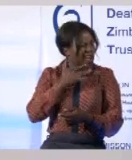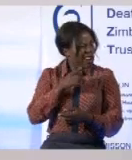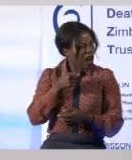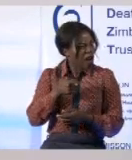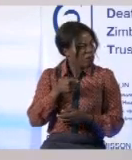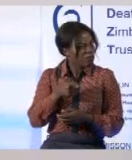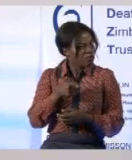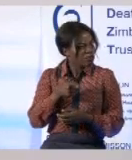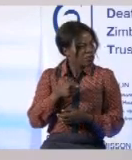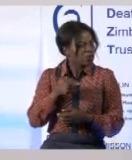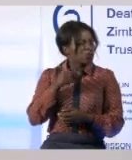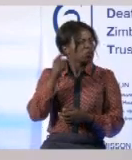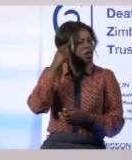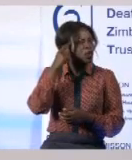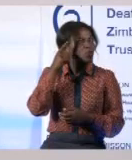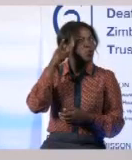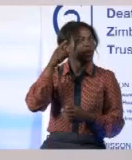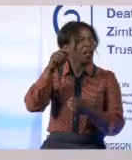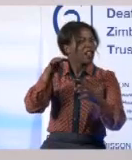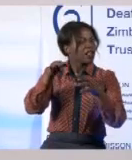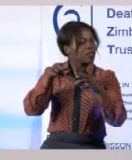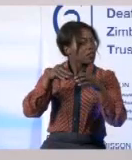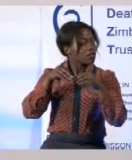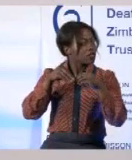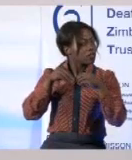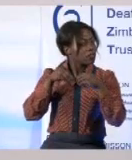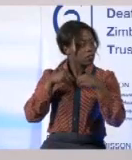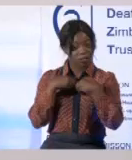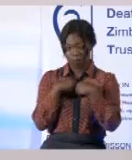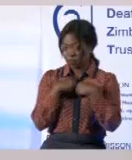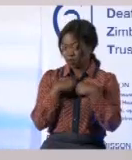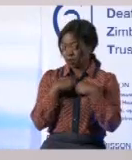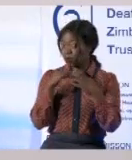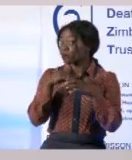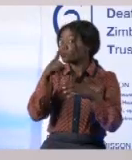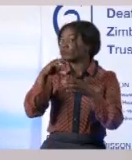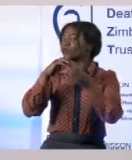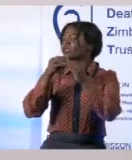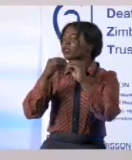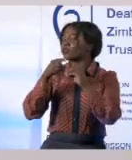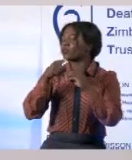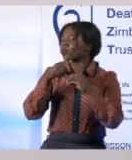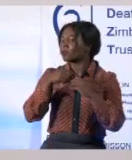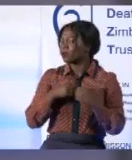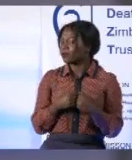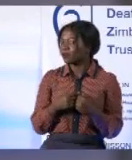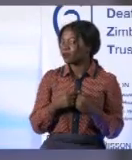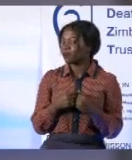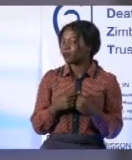Do you believe that it is acceptable in the eyes of your Creator?